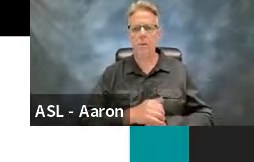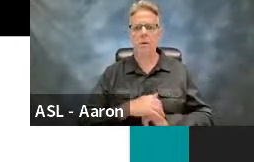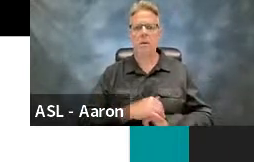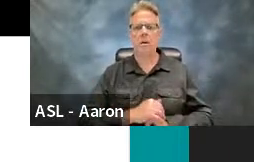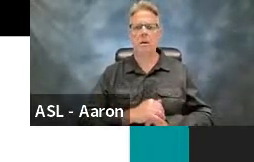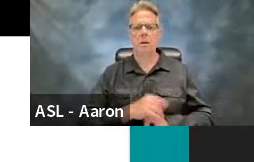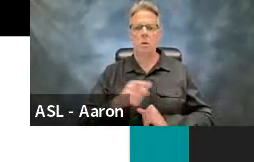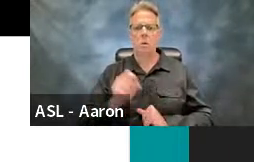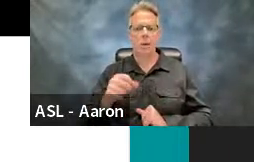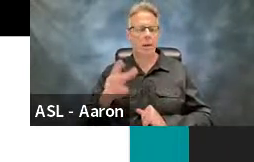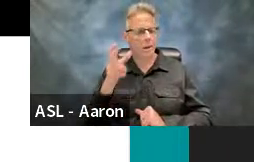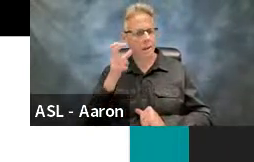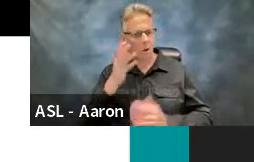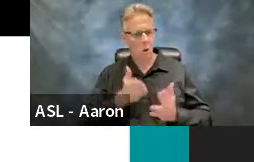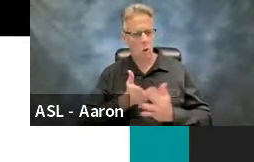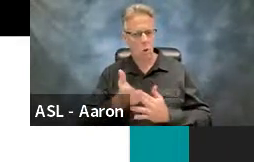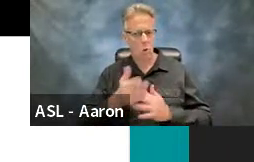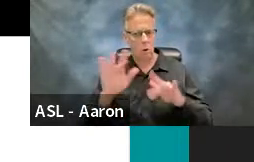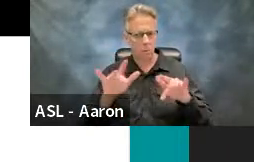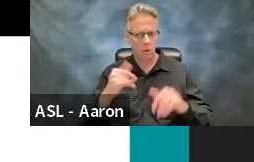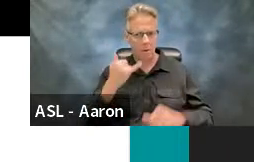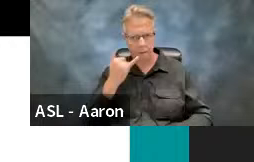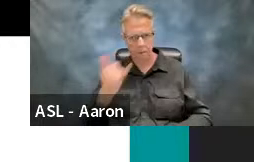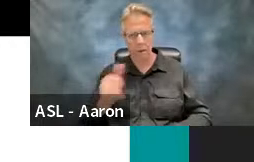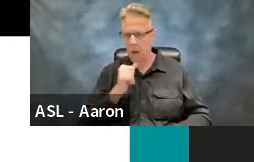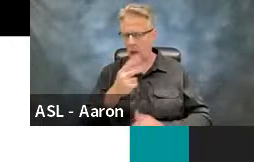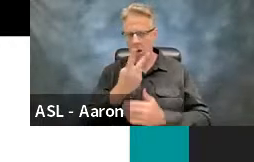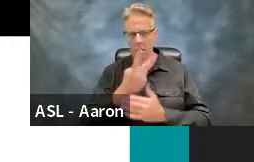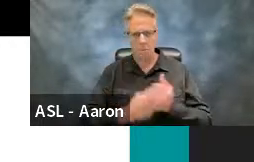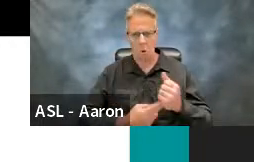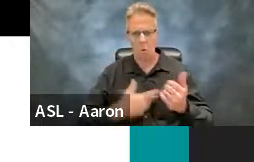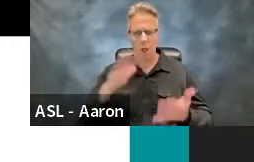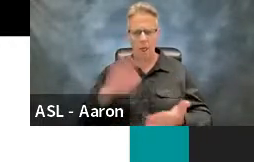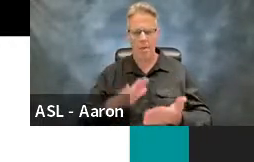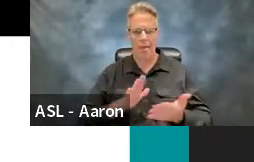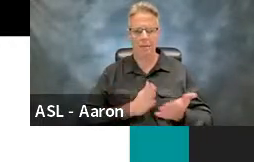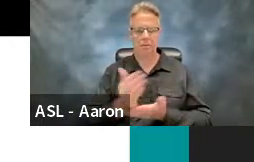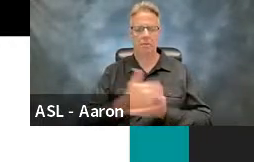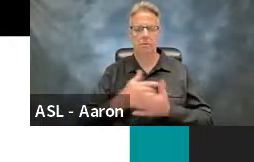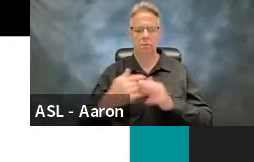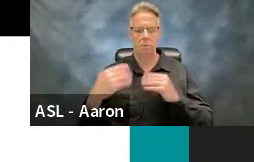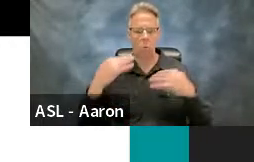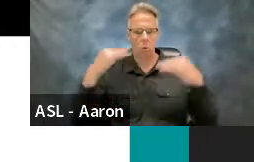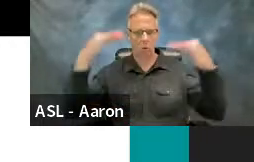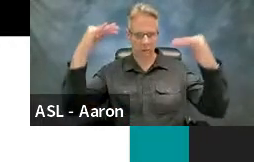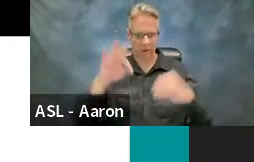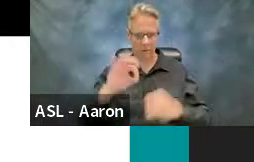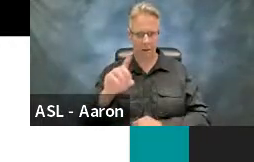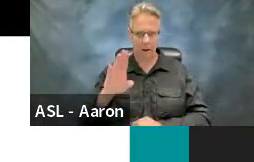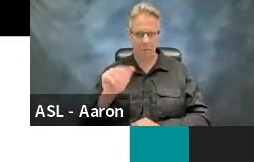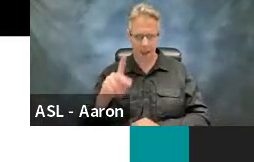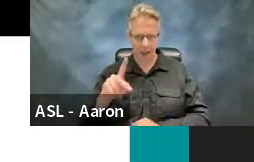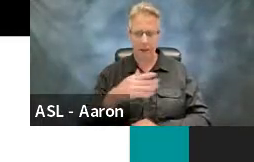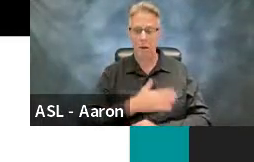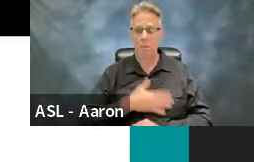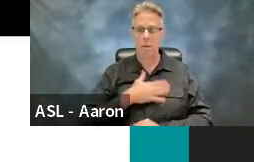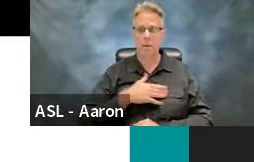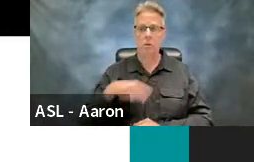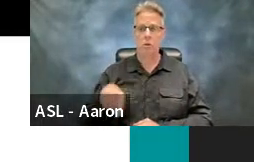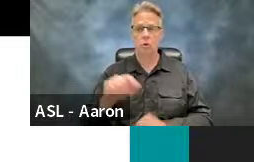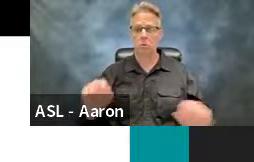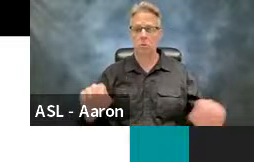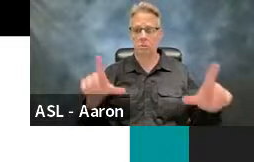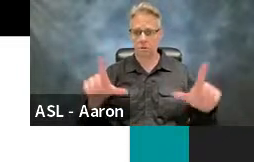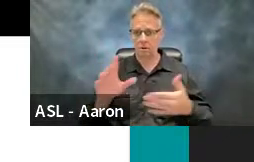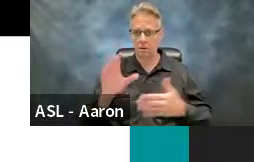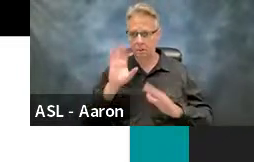audio by either phone or computer, but not by both. This helps to reduce the feedback. We encourage panelists to turn on your video so that we